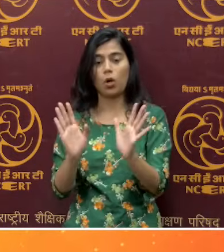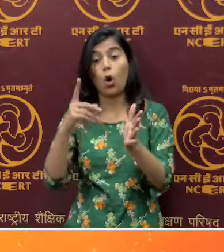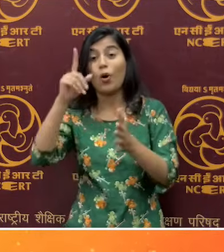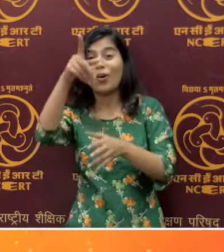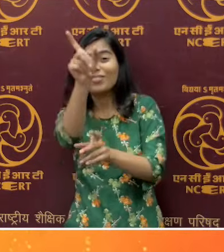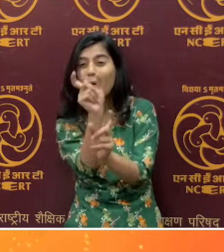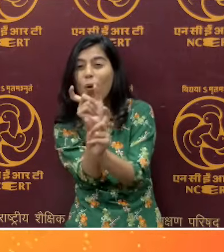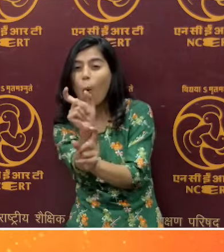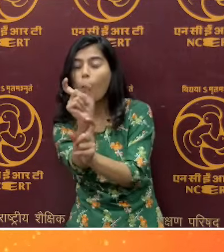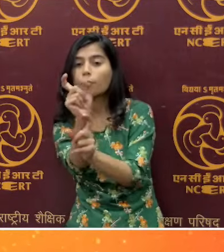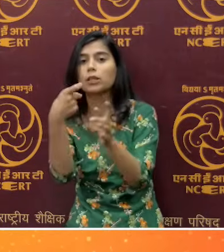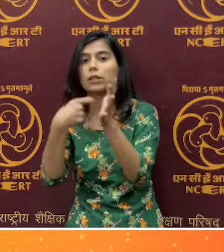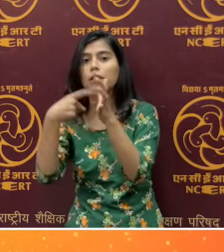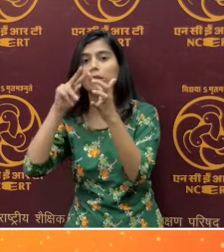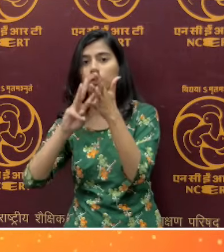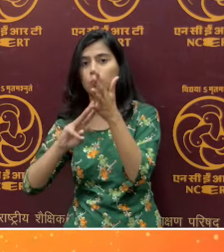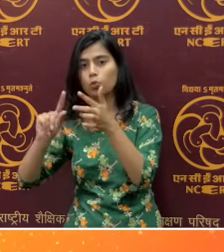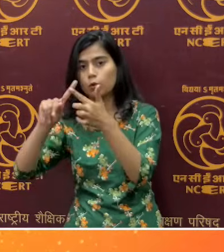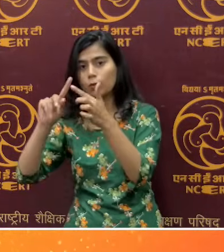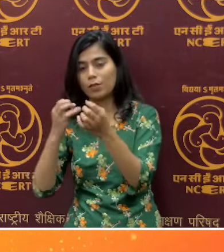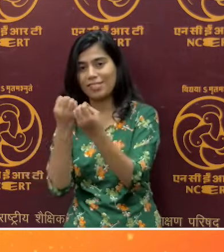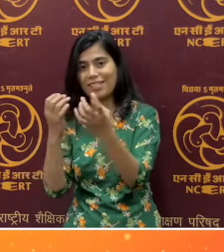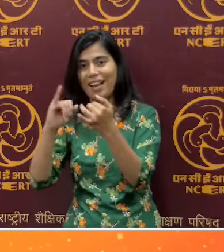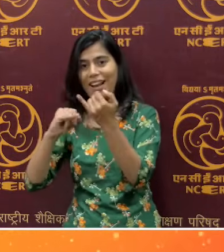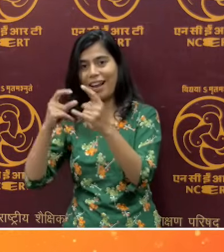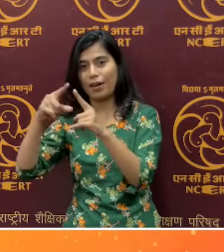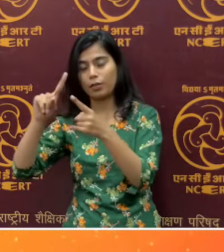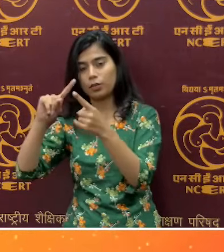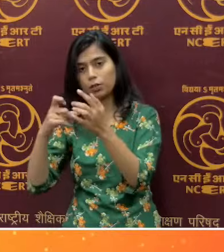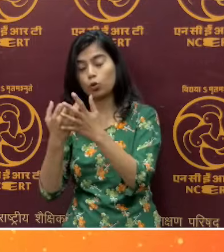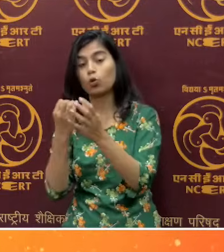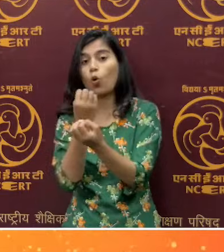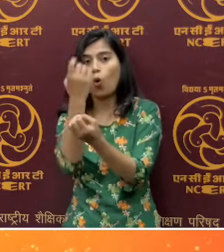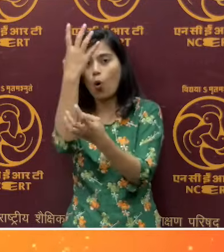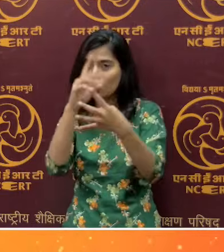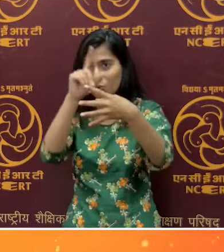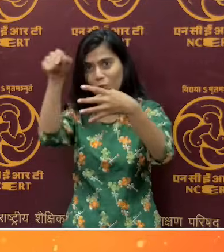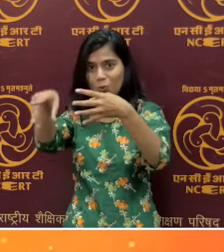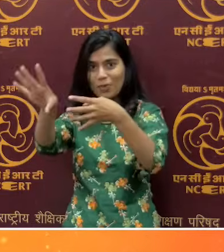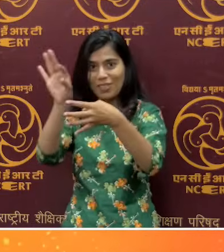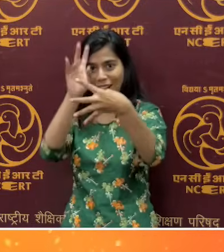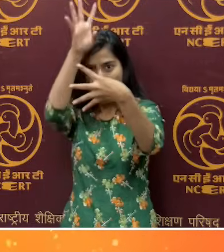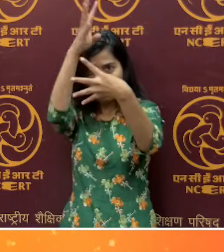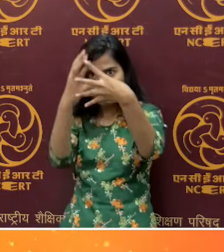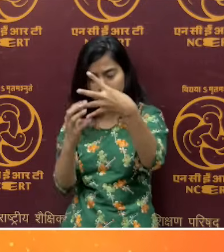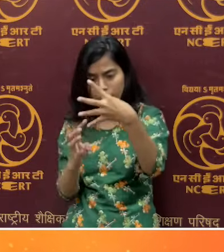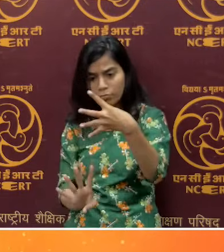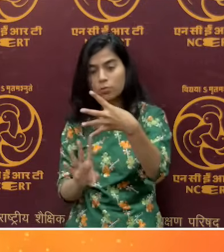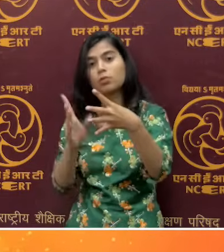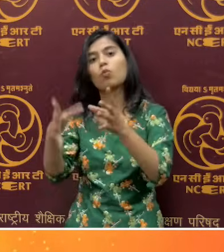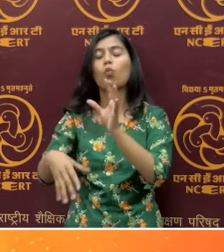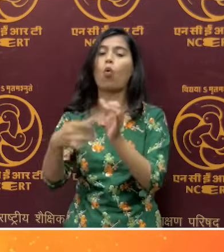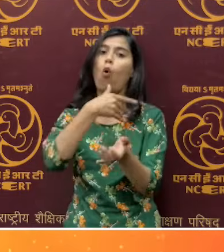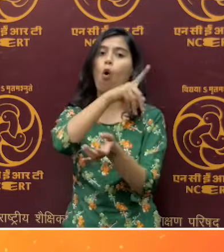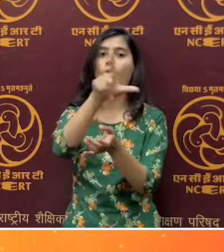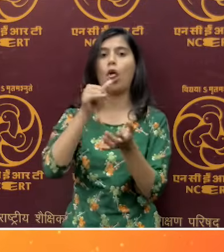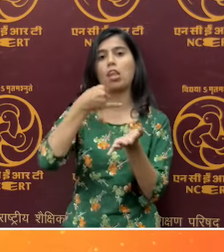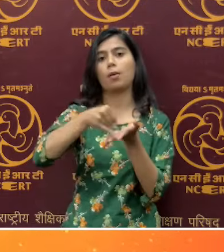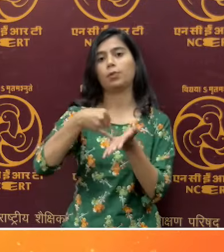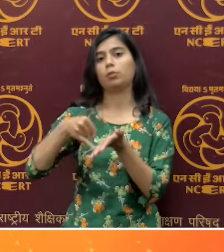and once you click on this selected, the student will be removed. Now you can see the two student